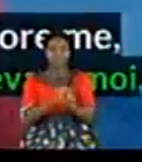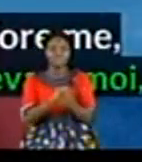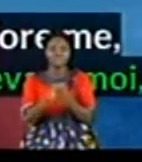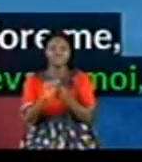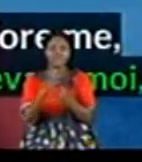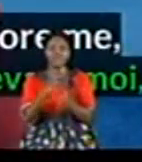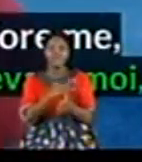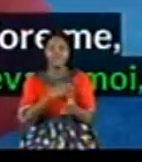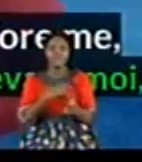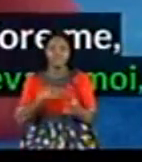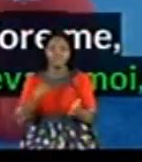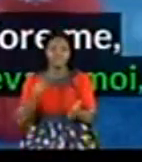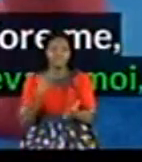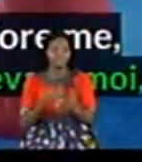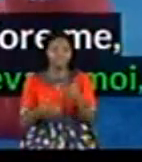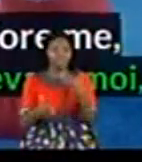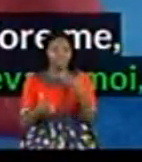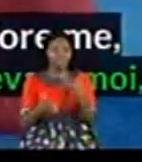May